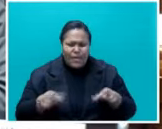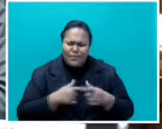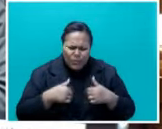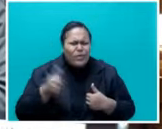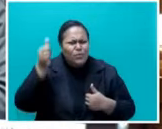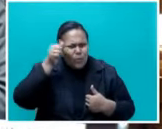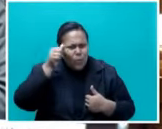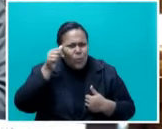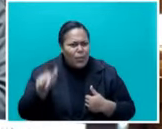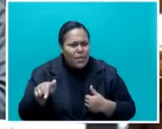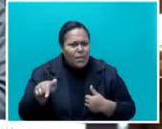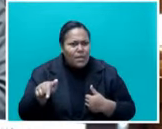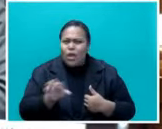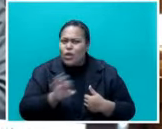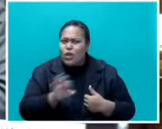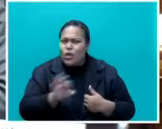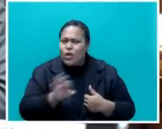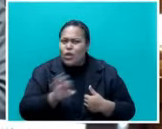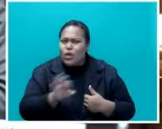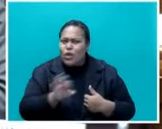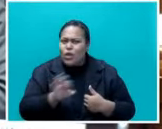sir, does not have the luxury